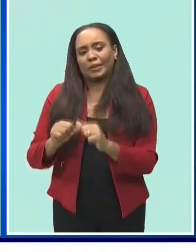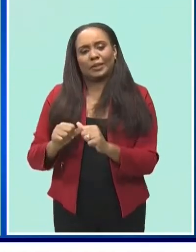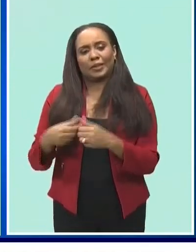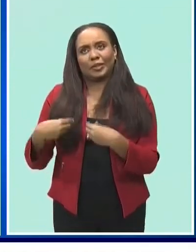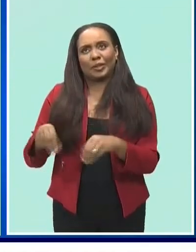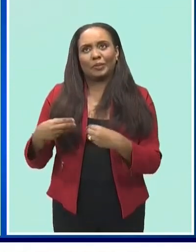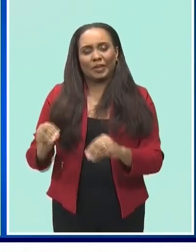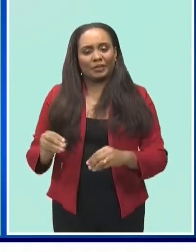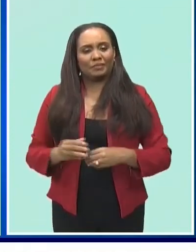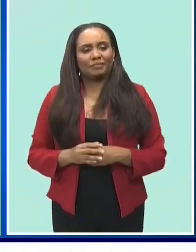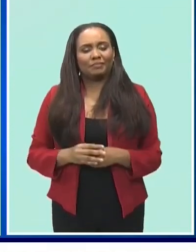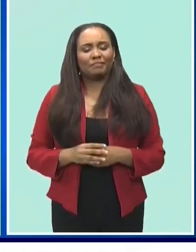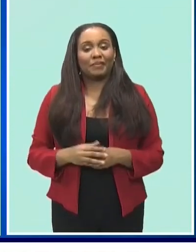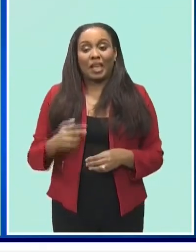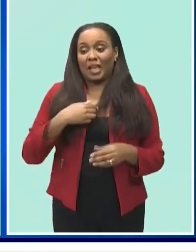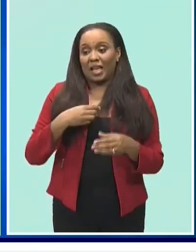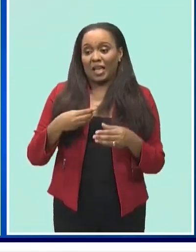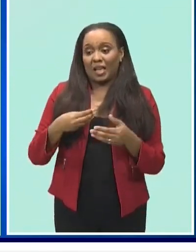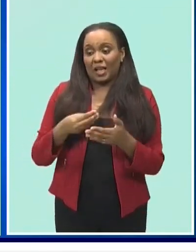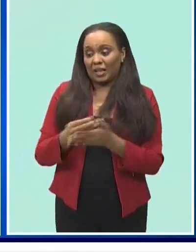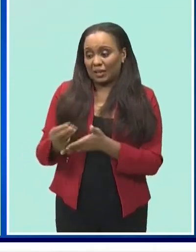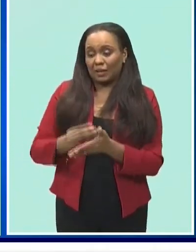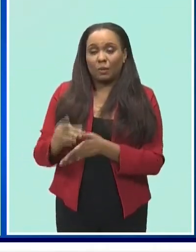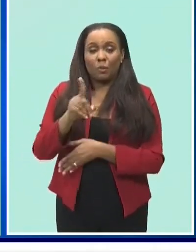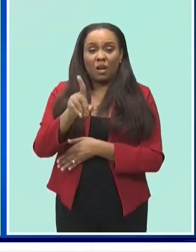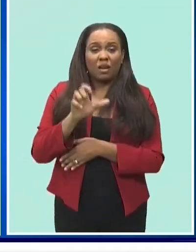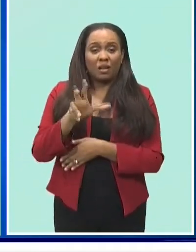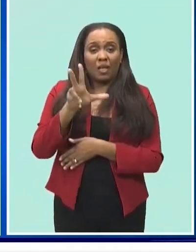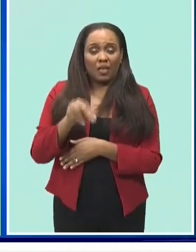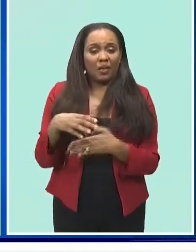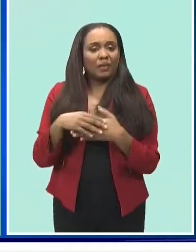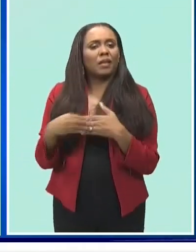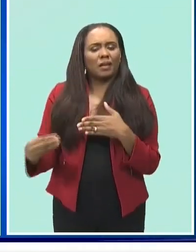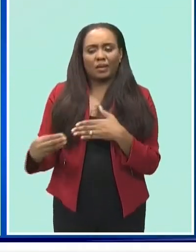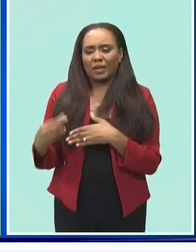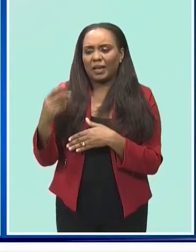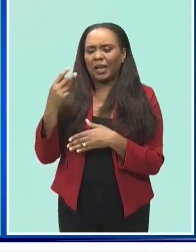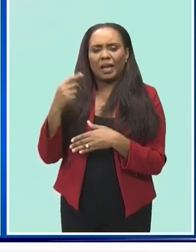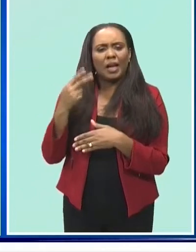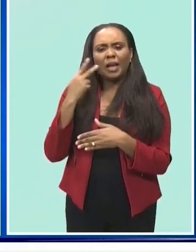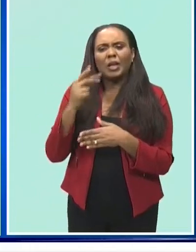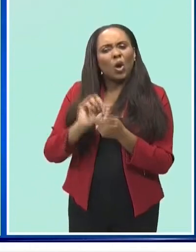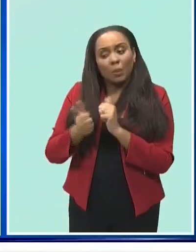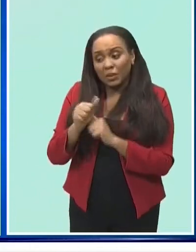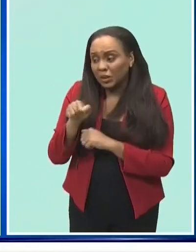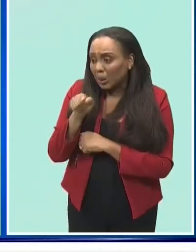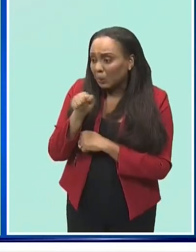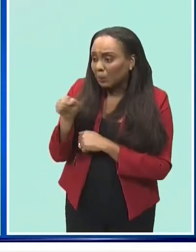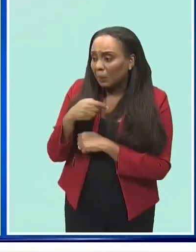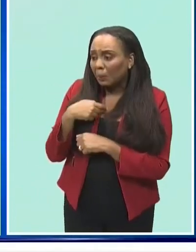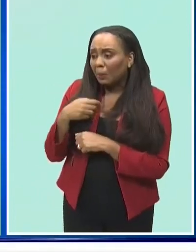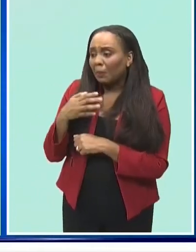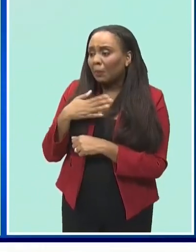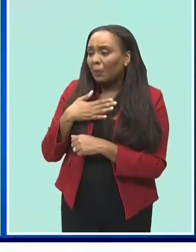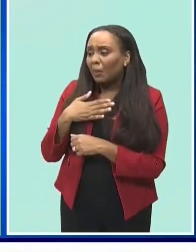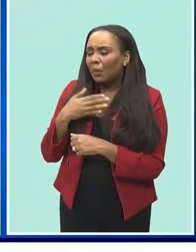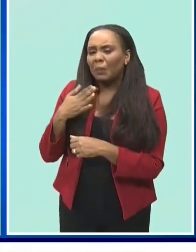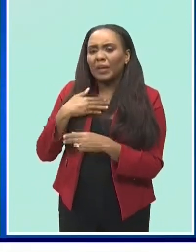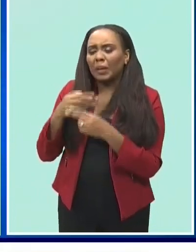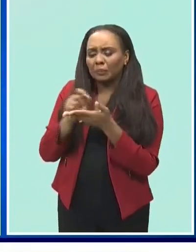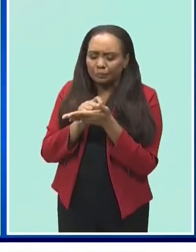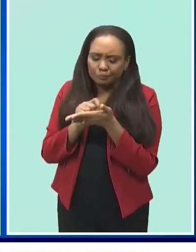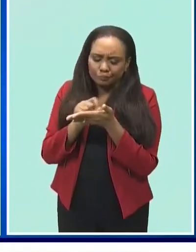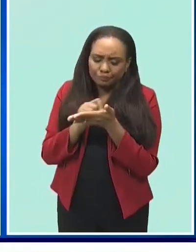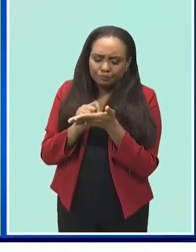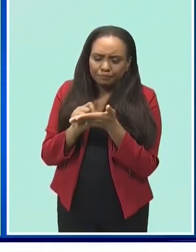spend $130. I understand the competition was going on. I write my name on the back of the slip. I didn't even look in to be a